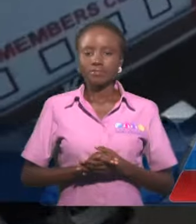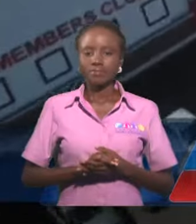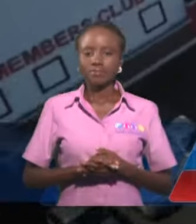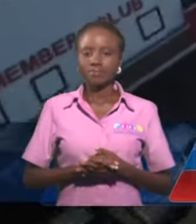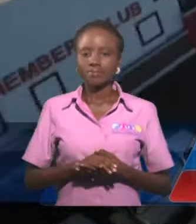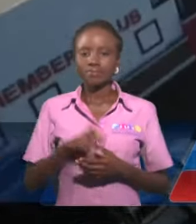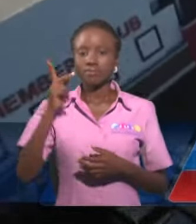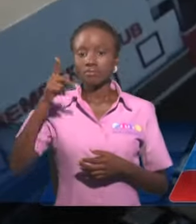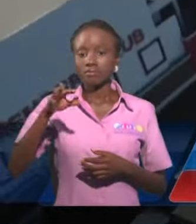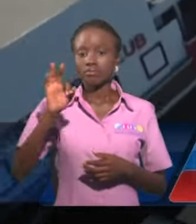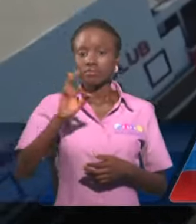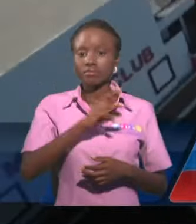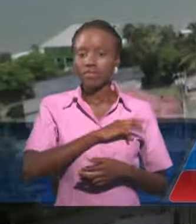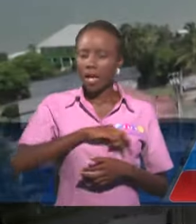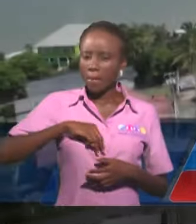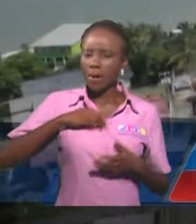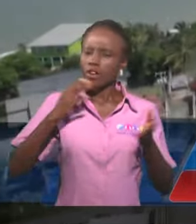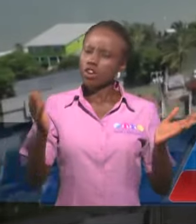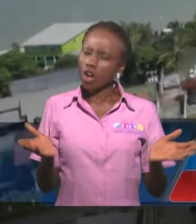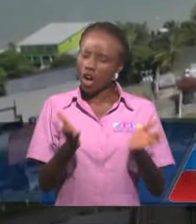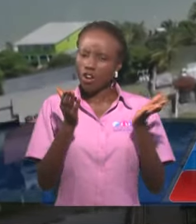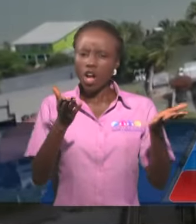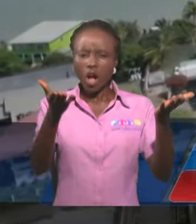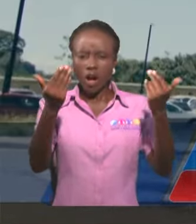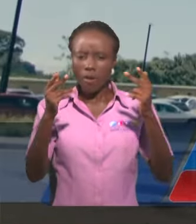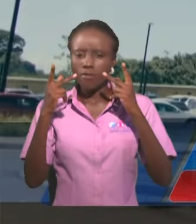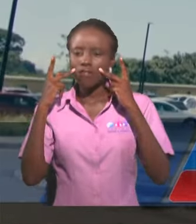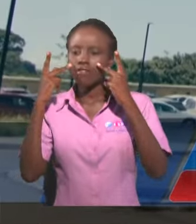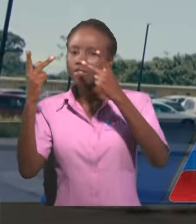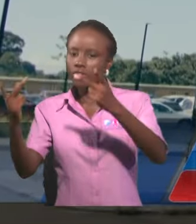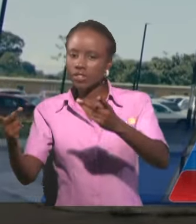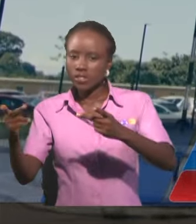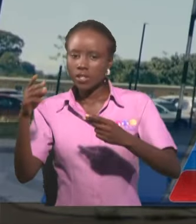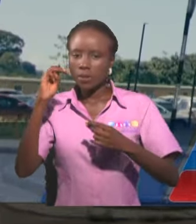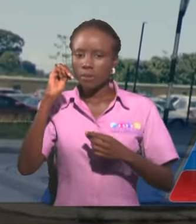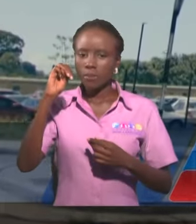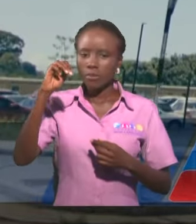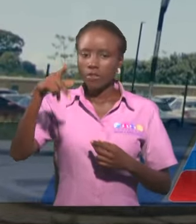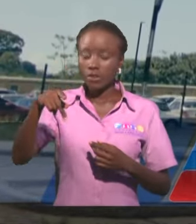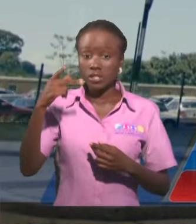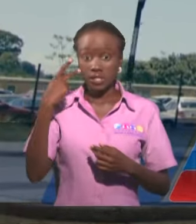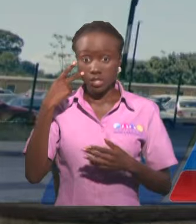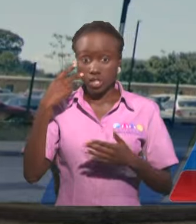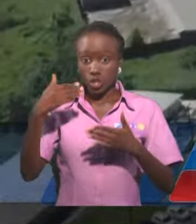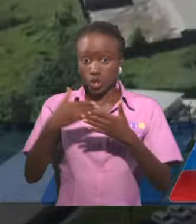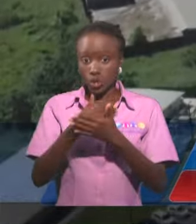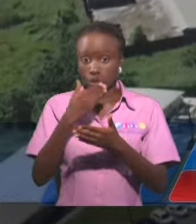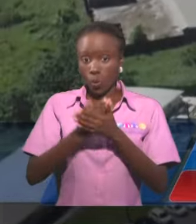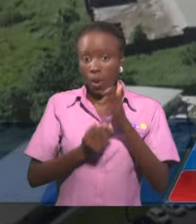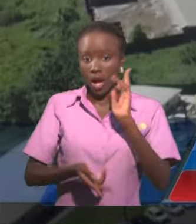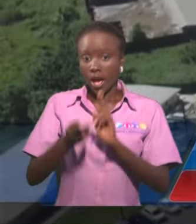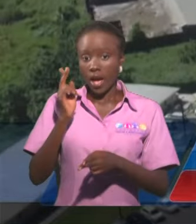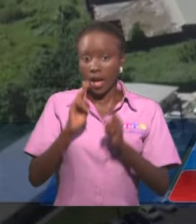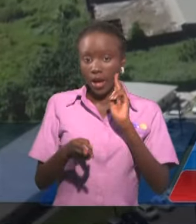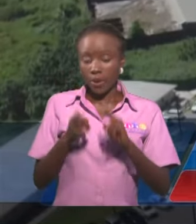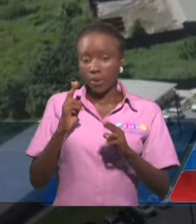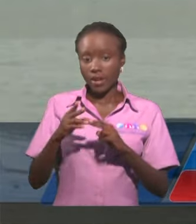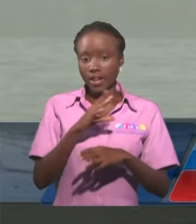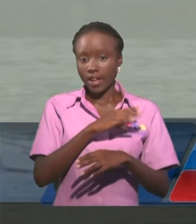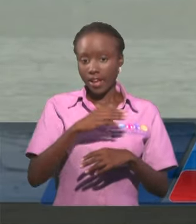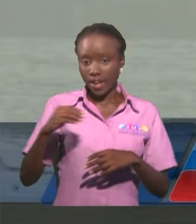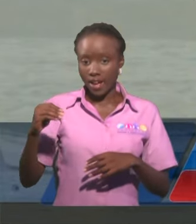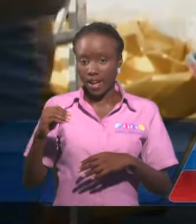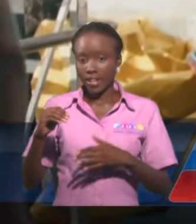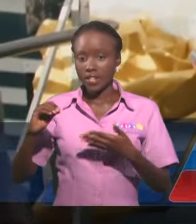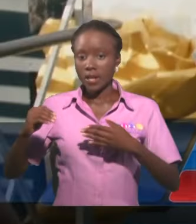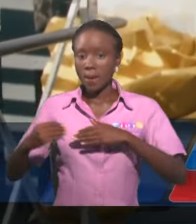The Point Fortin mayor encouraged citizens to visit Point Fortin, citing the construction of the new highway and the borough's world-class Clifton Hill